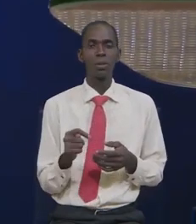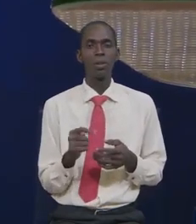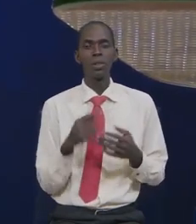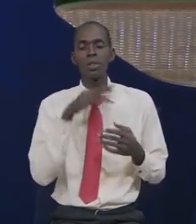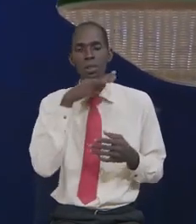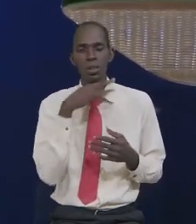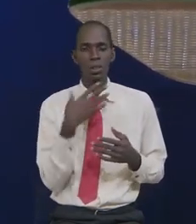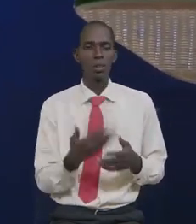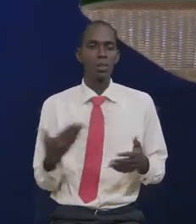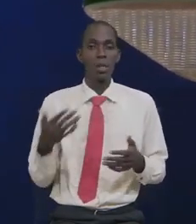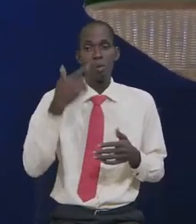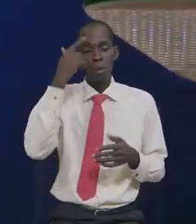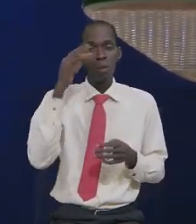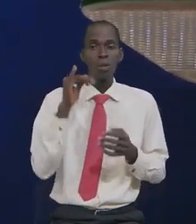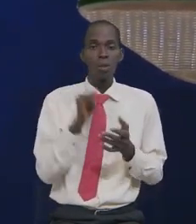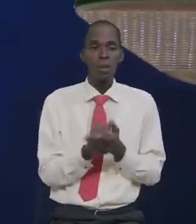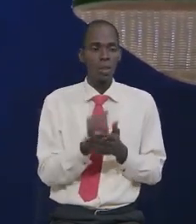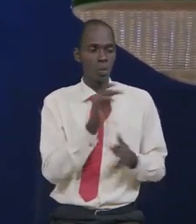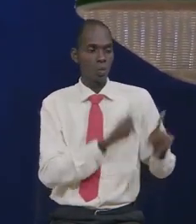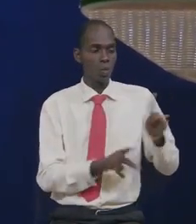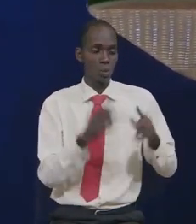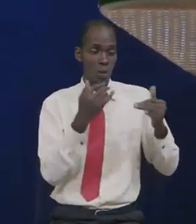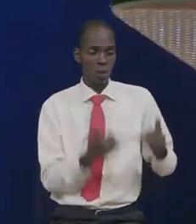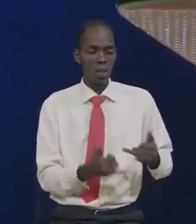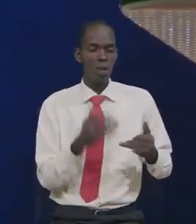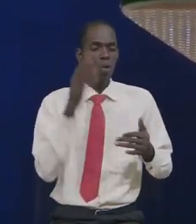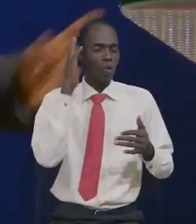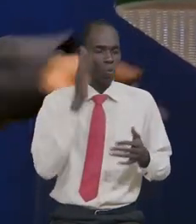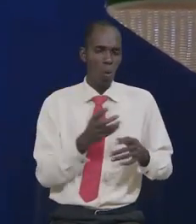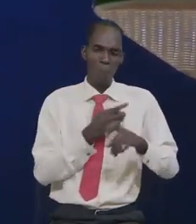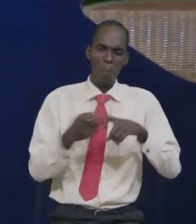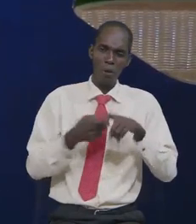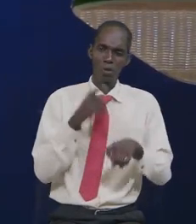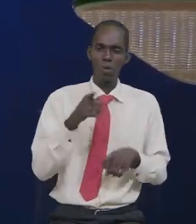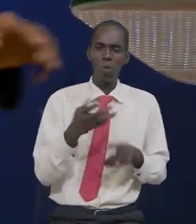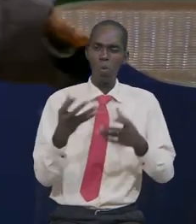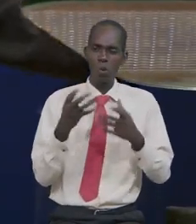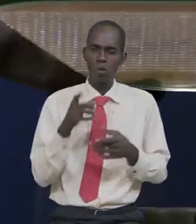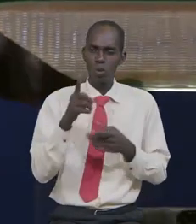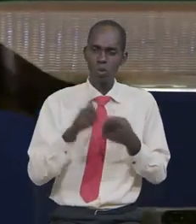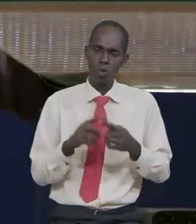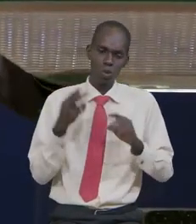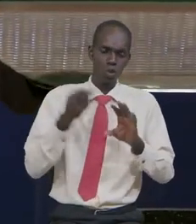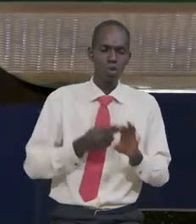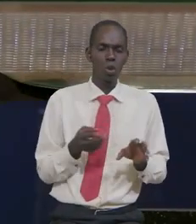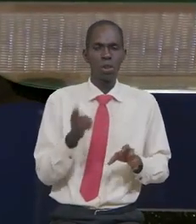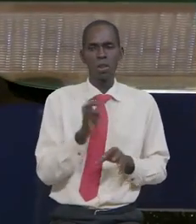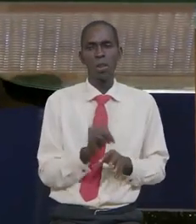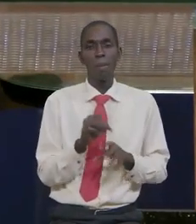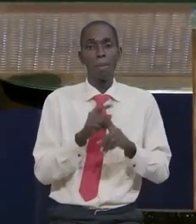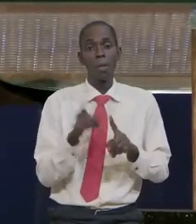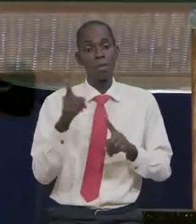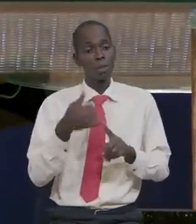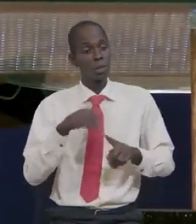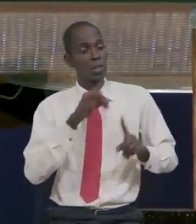of that, they will persecute you. They want you to join them. They want iniquity to abound. But you say,